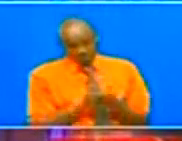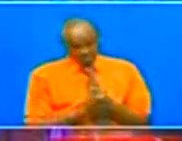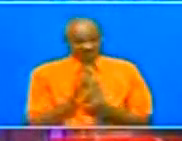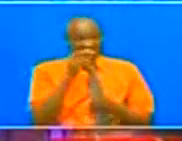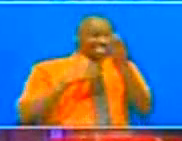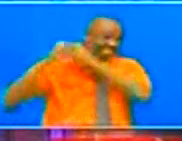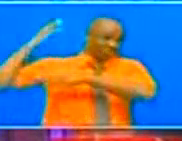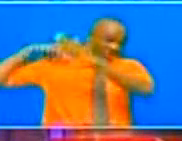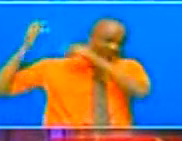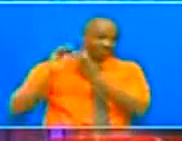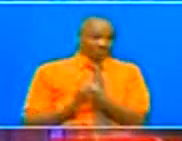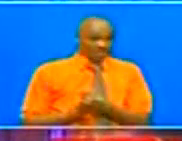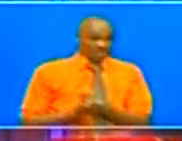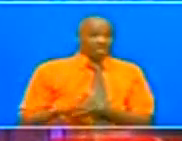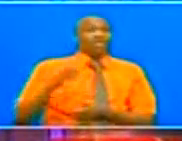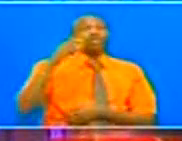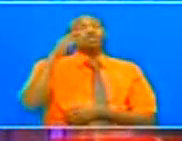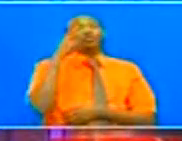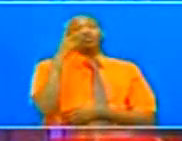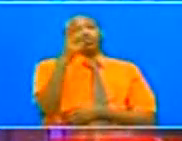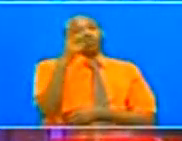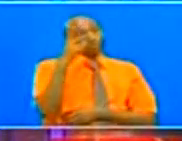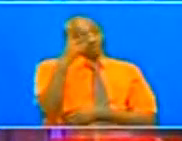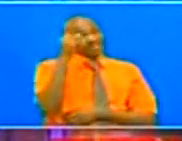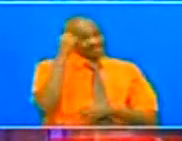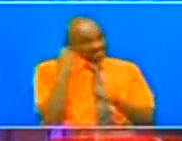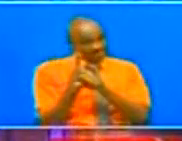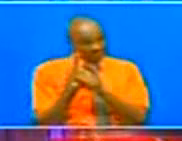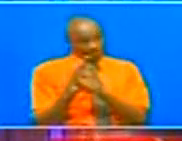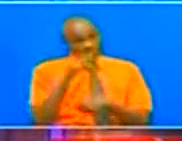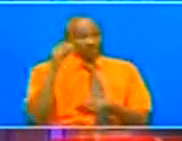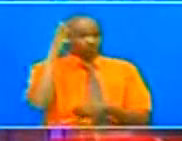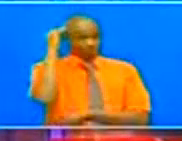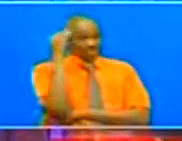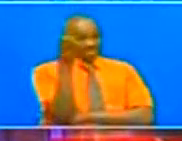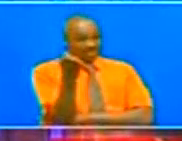historically. We went to Somalia in 2011. Yep. Called